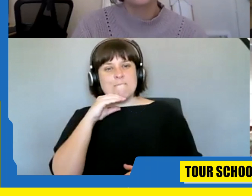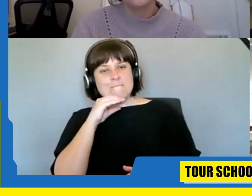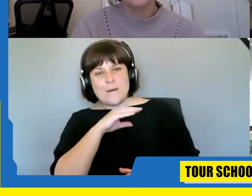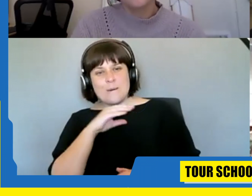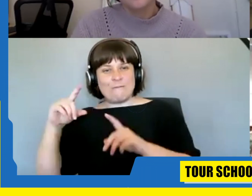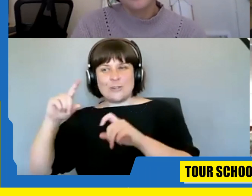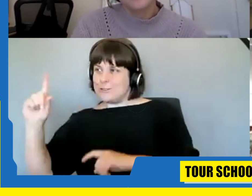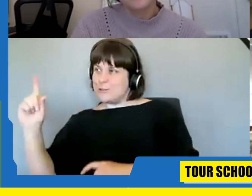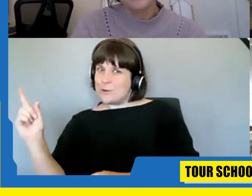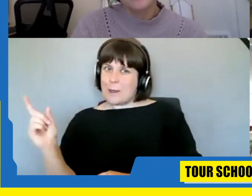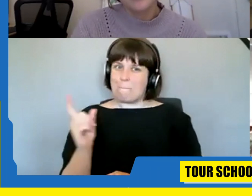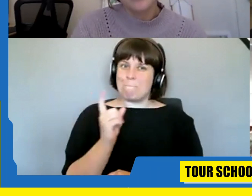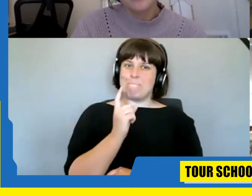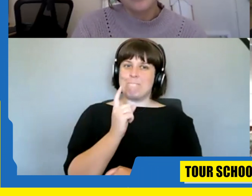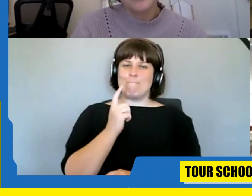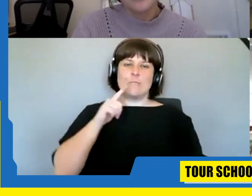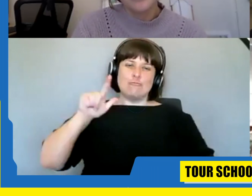and